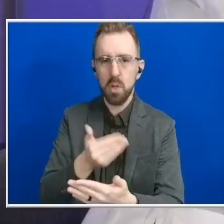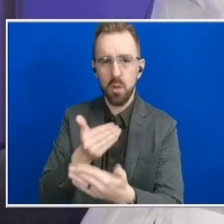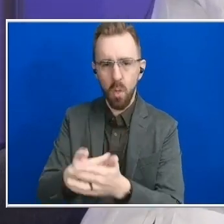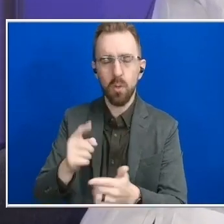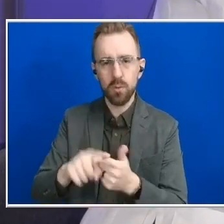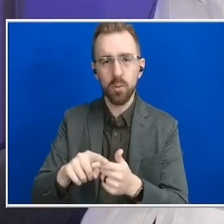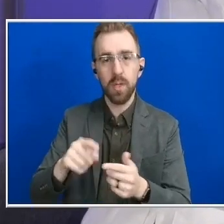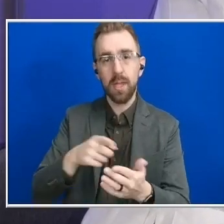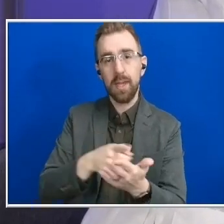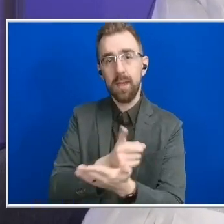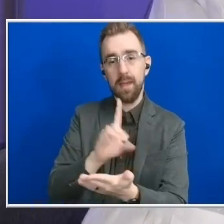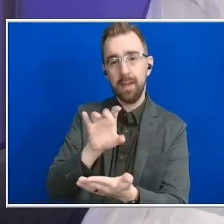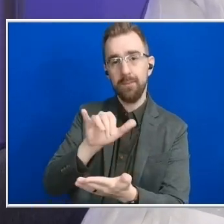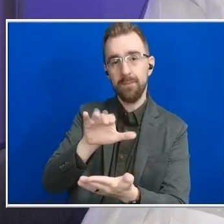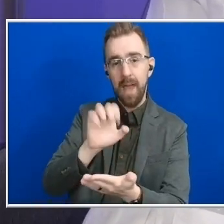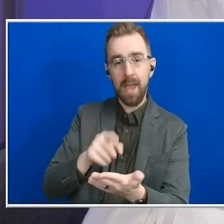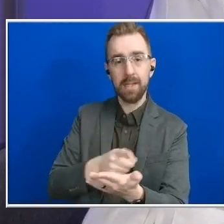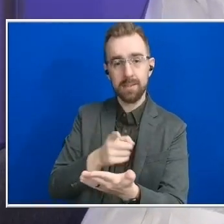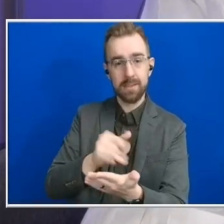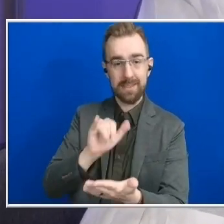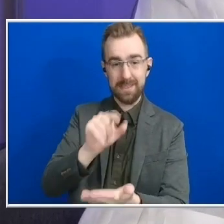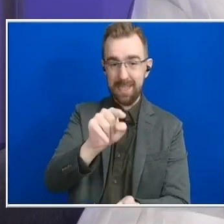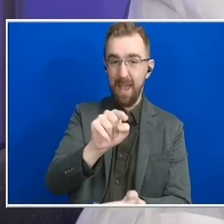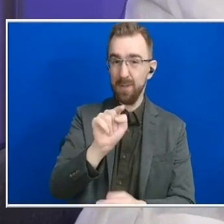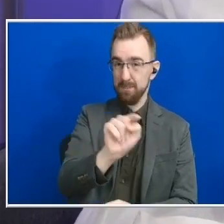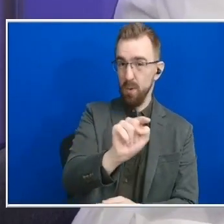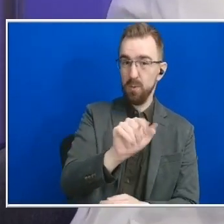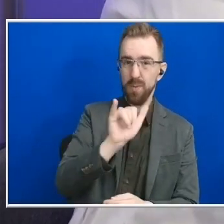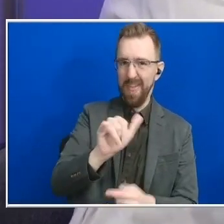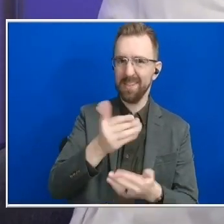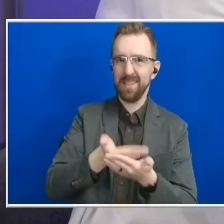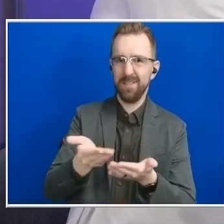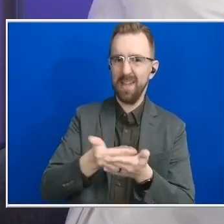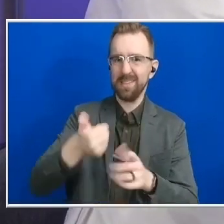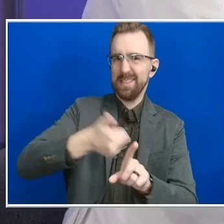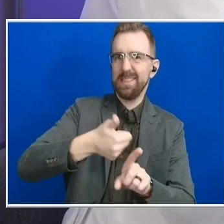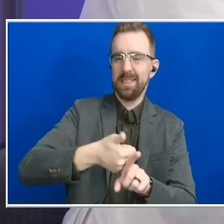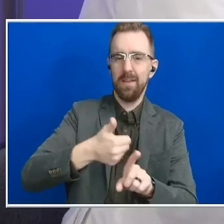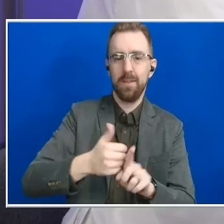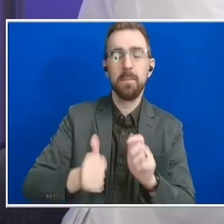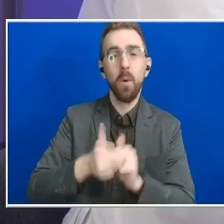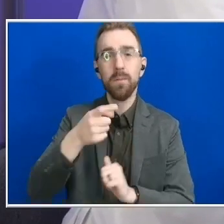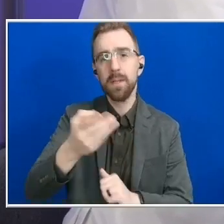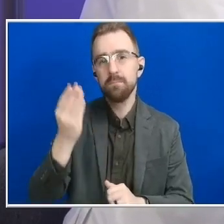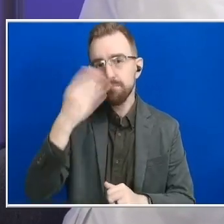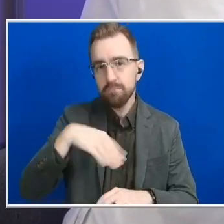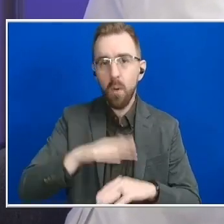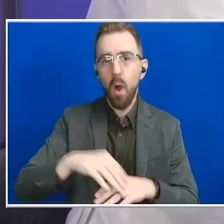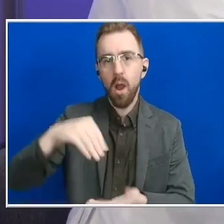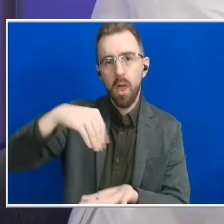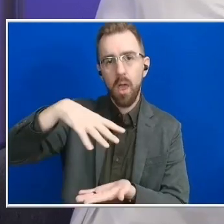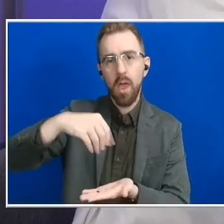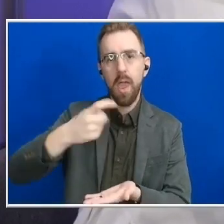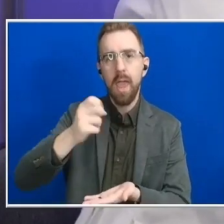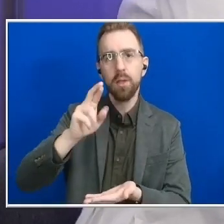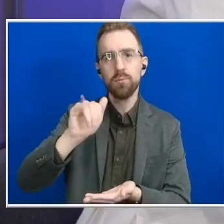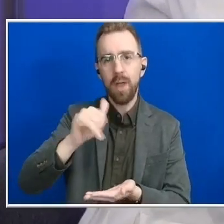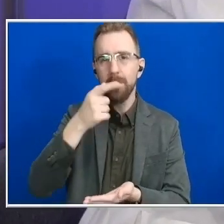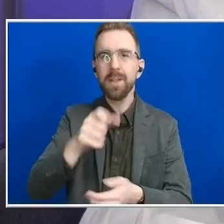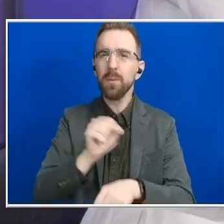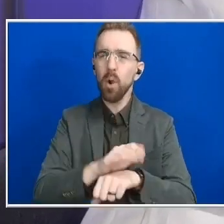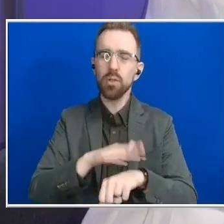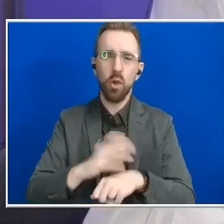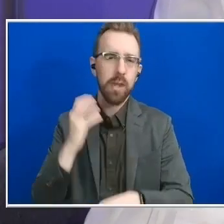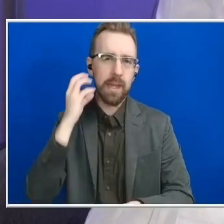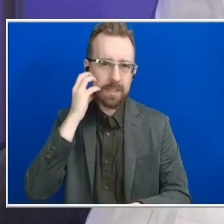is the actual device itself. Now, most of the device is invisible on X-ray because remember, X-ray works on density. So to see